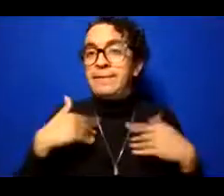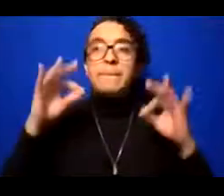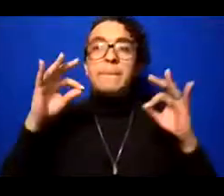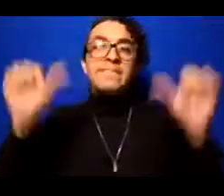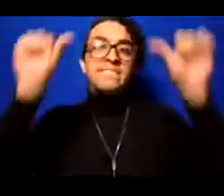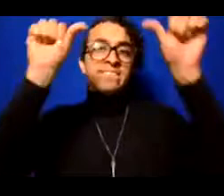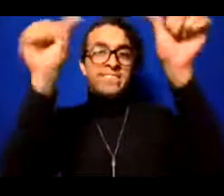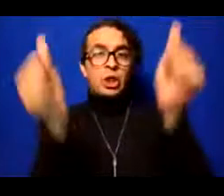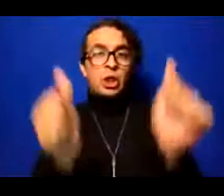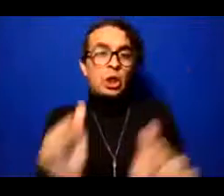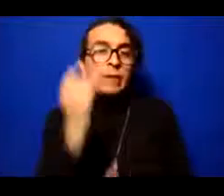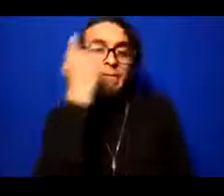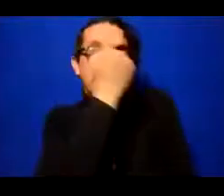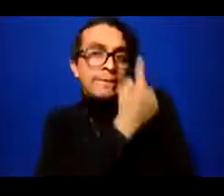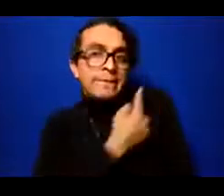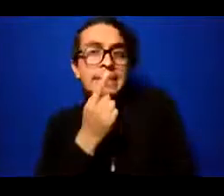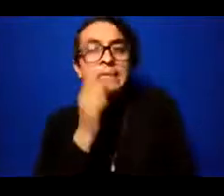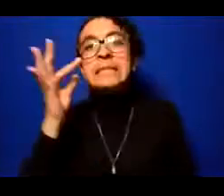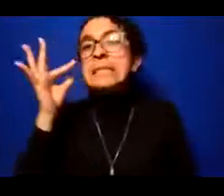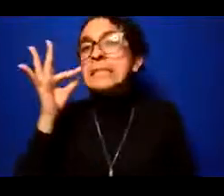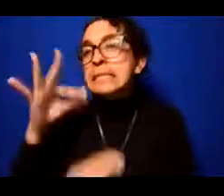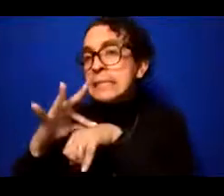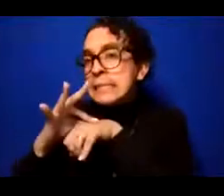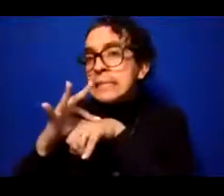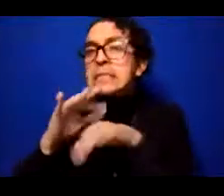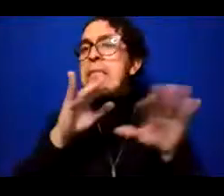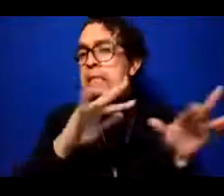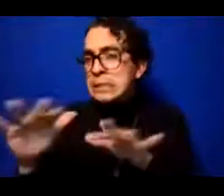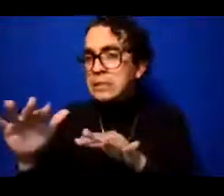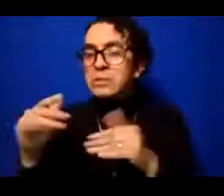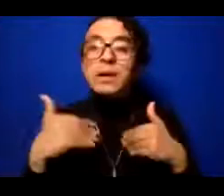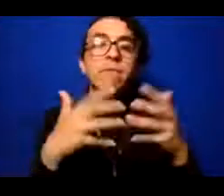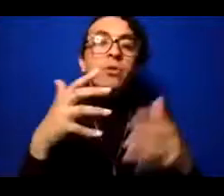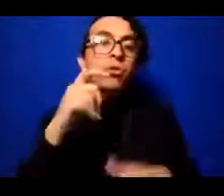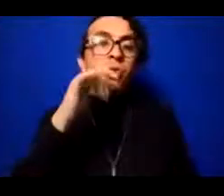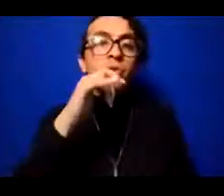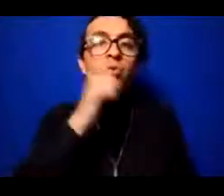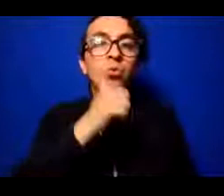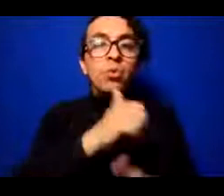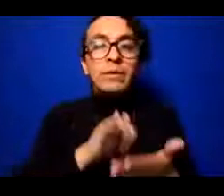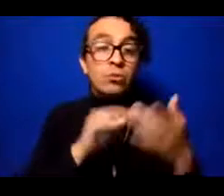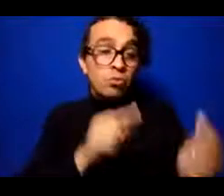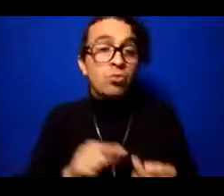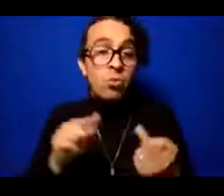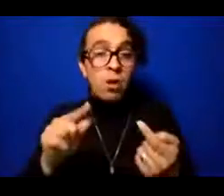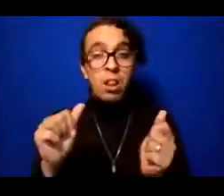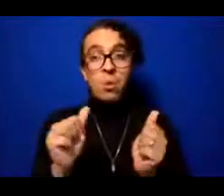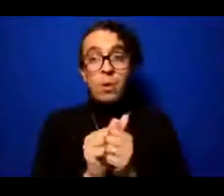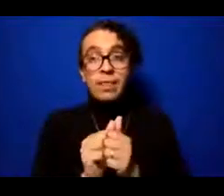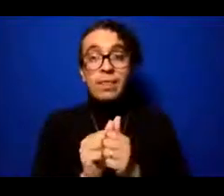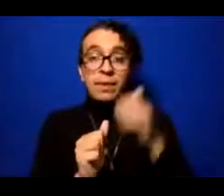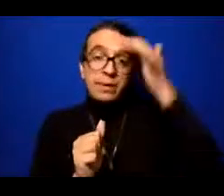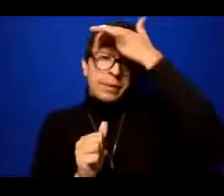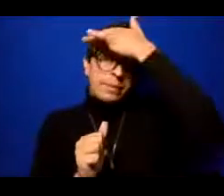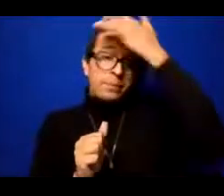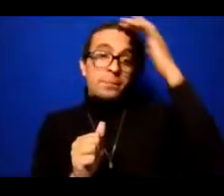that perfect face, that perfect skin, et cetera, et cetera. And so I know there's a lot of girls that struggle with just the image